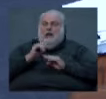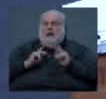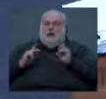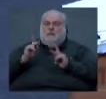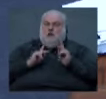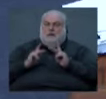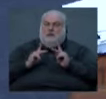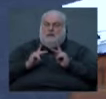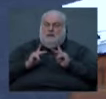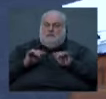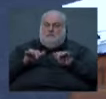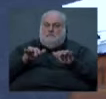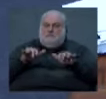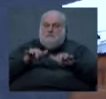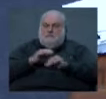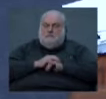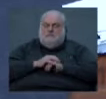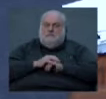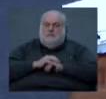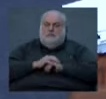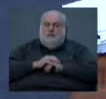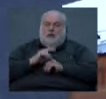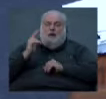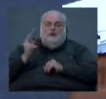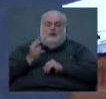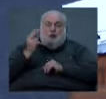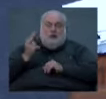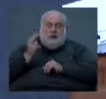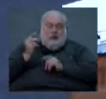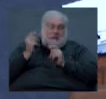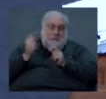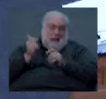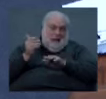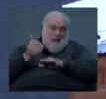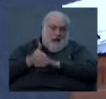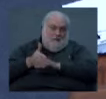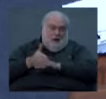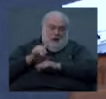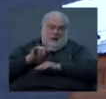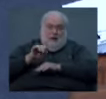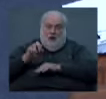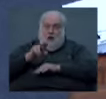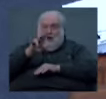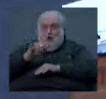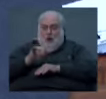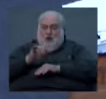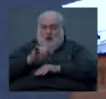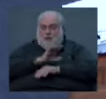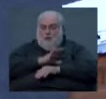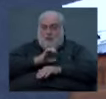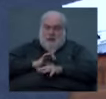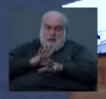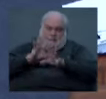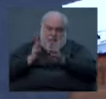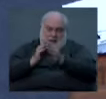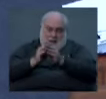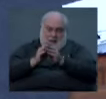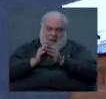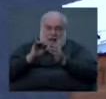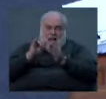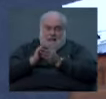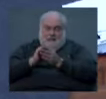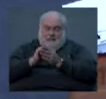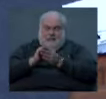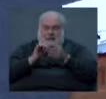person. On the Thursday immediately following that early regular board meeting, the Jumpstart Steering Committee